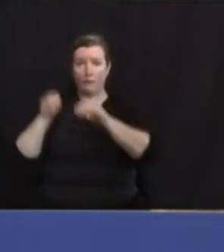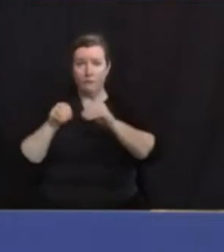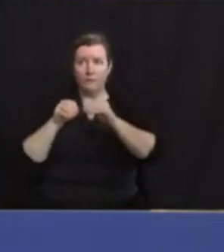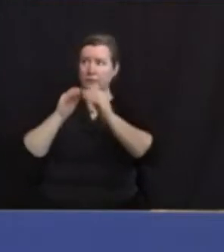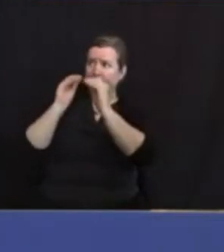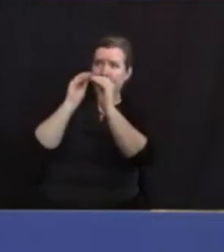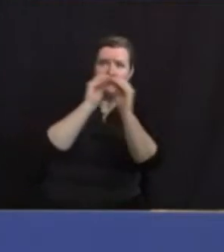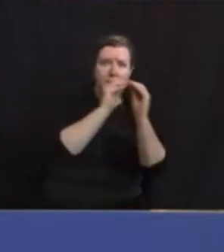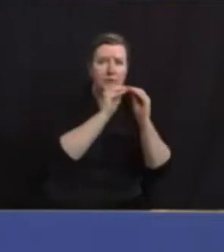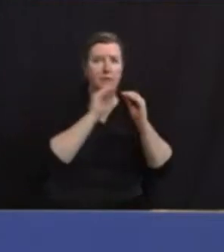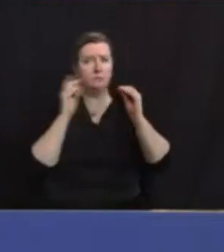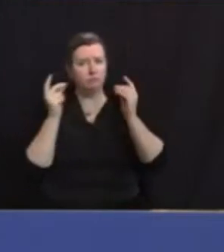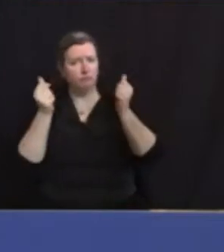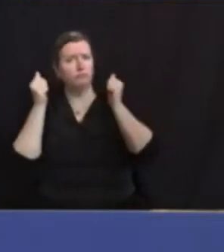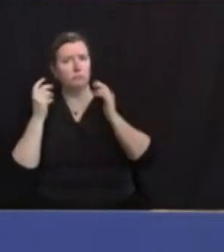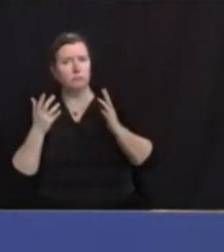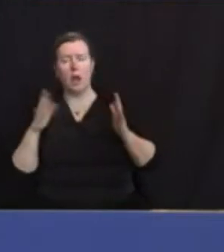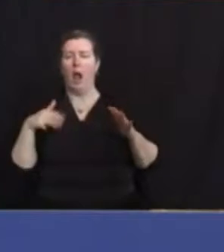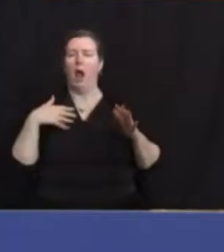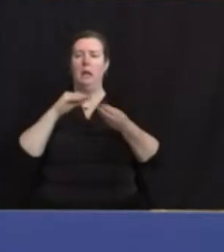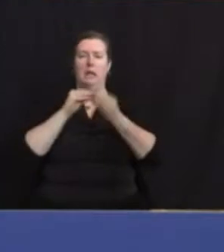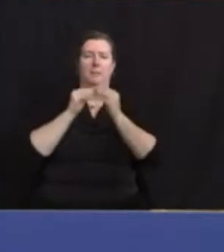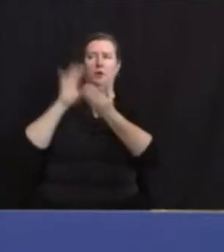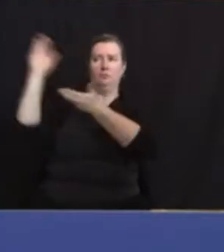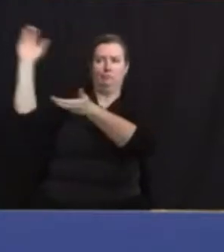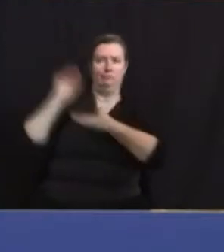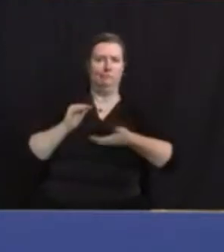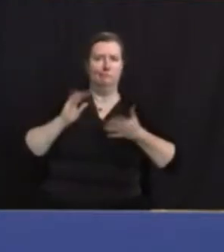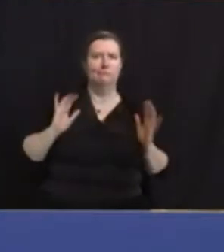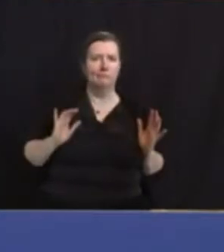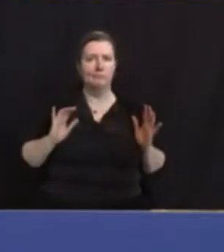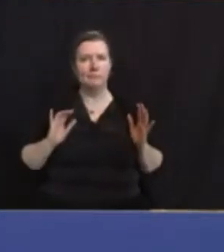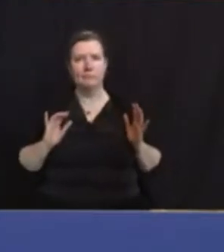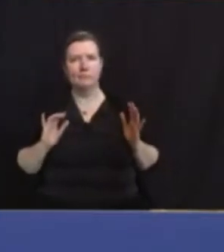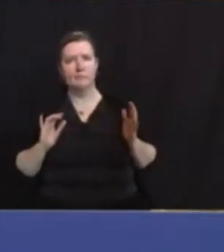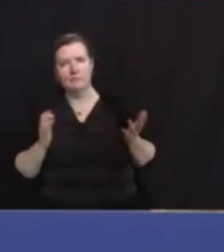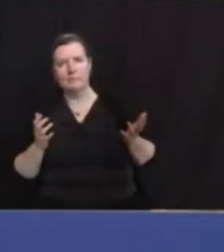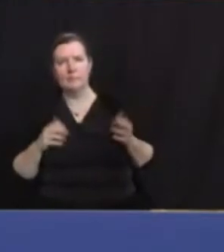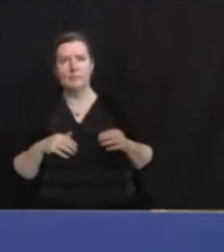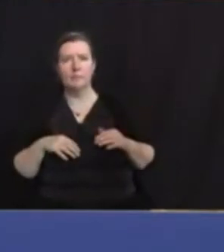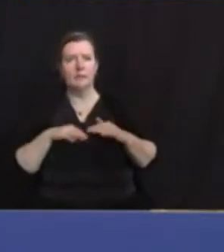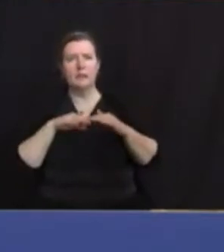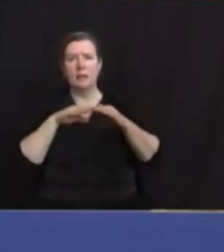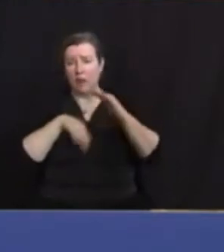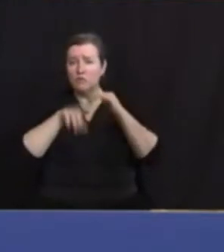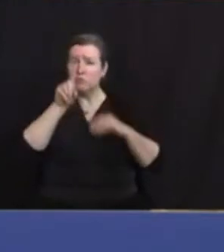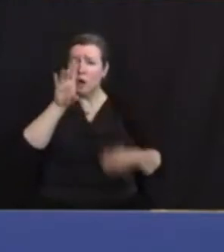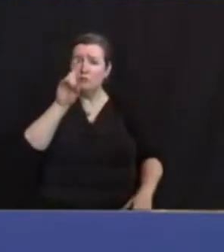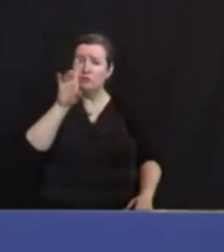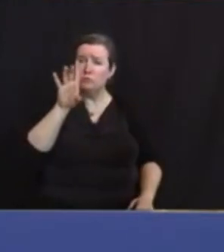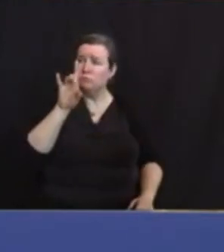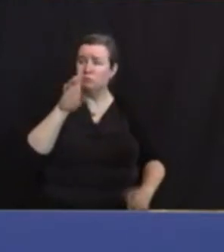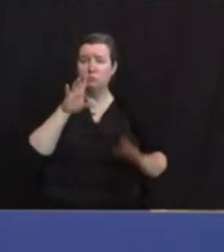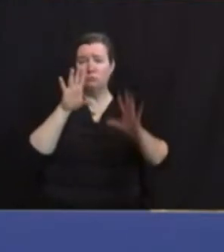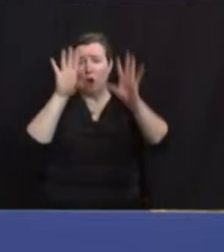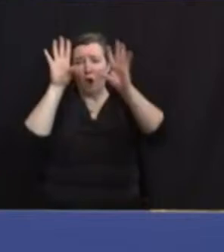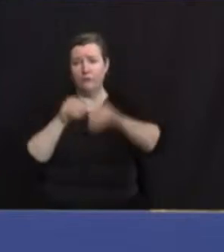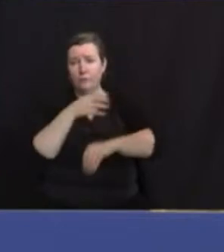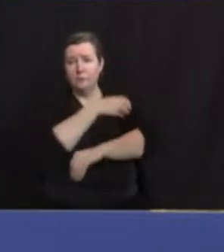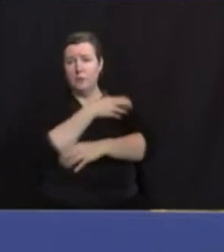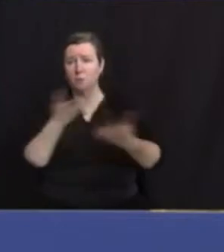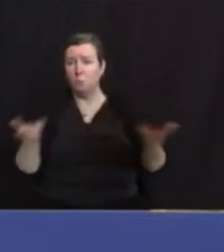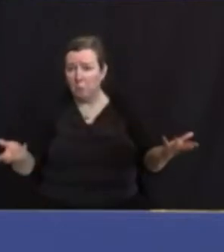but it's 78, yeah, something. So it's literally it's under 100. And to the electric